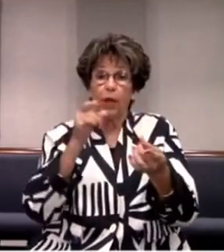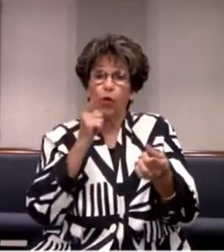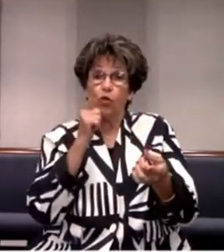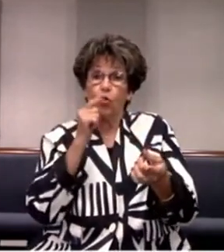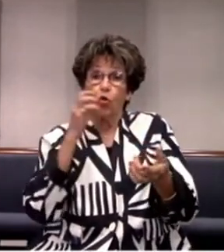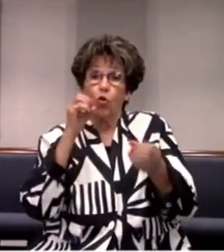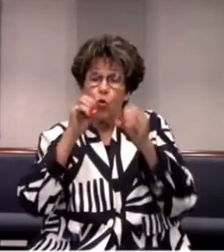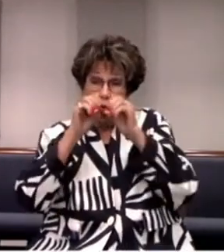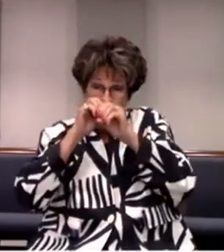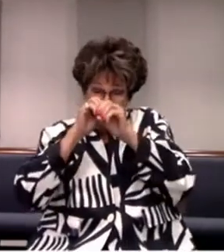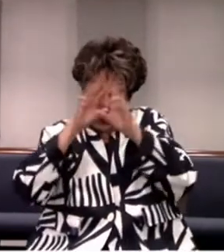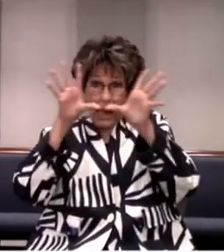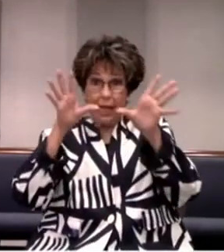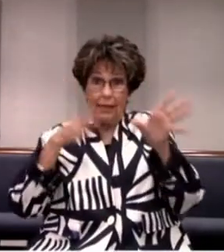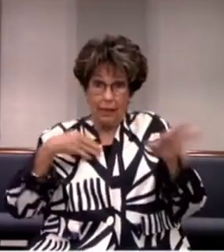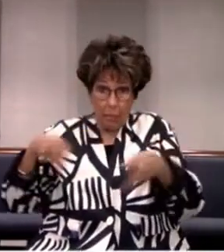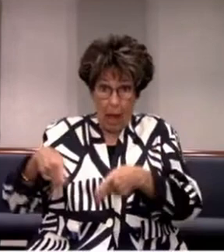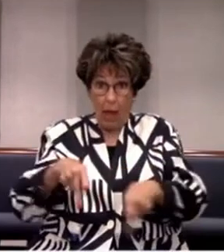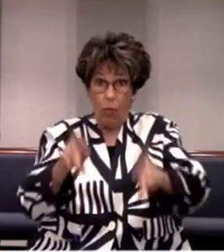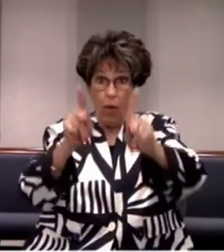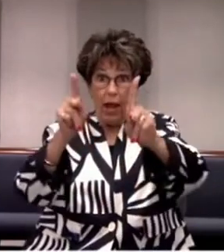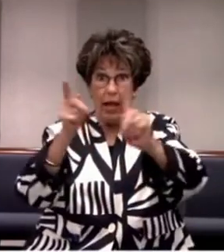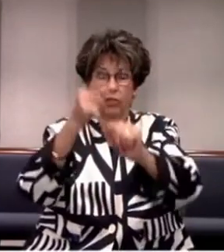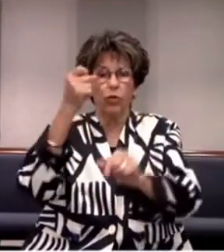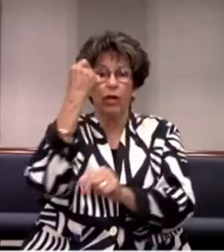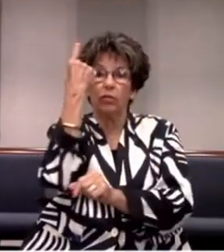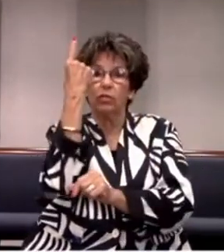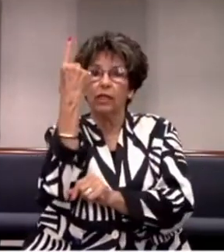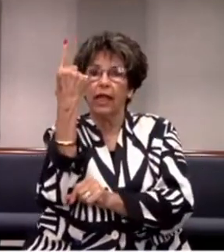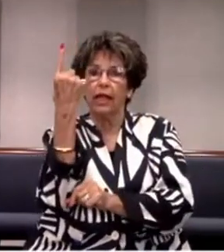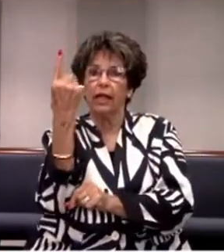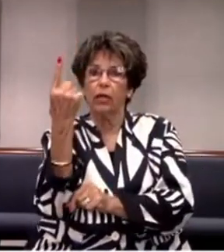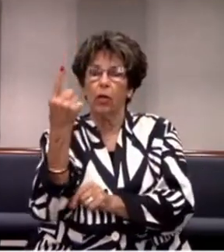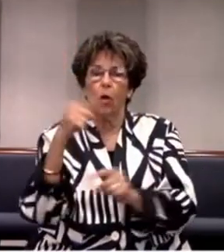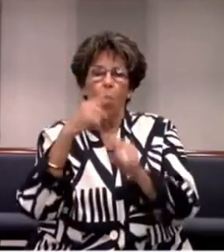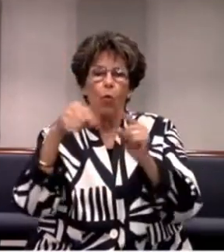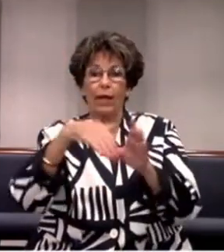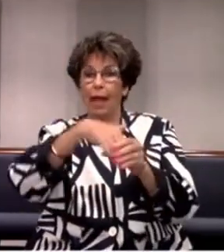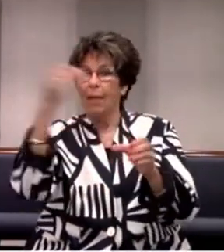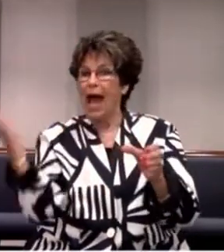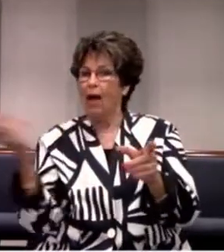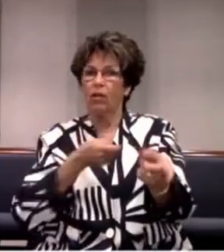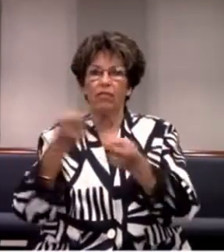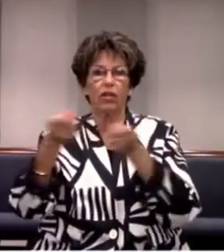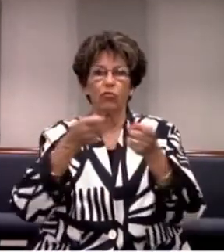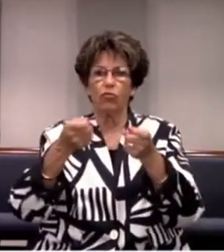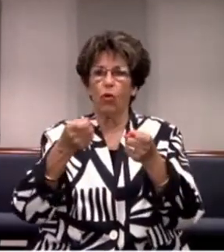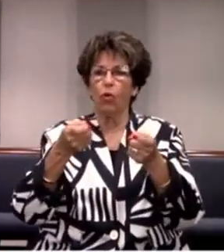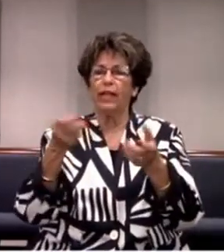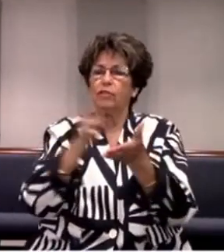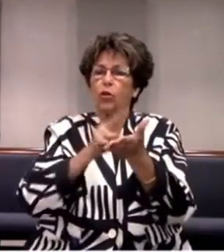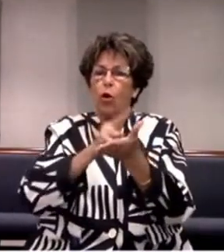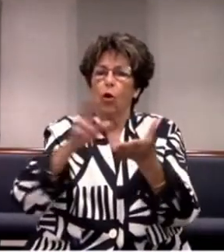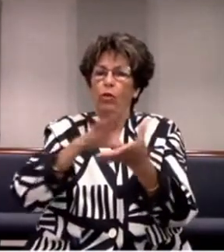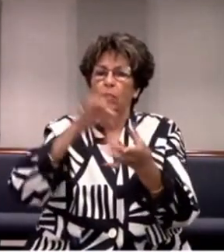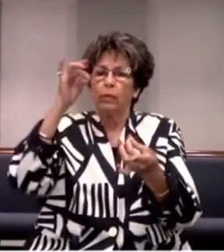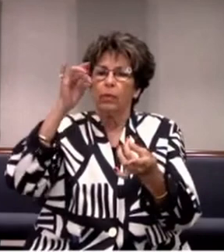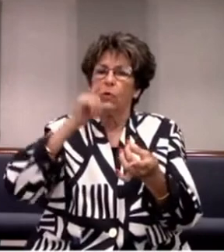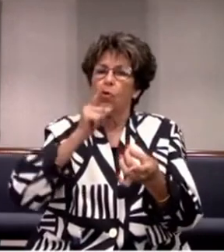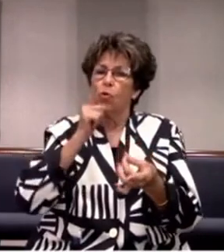When I'm out of control, it's the Holy Spirit of God that fills me, tempers